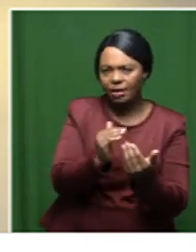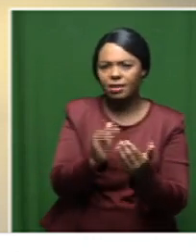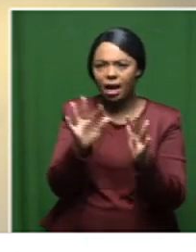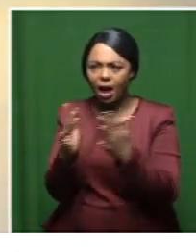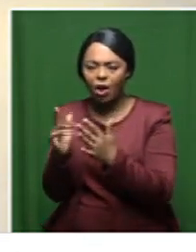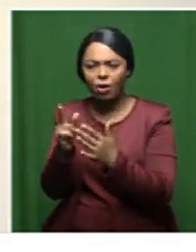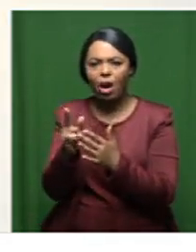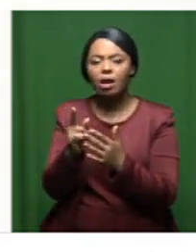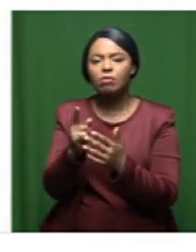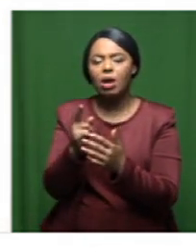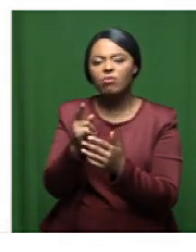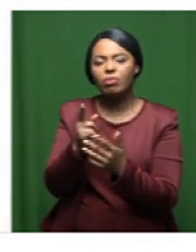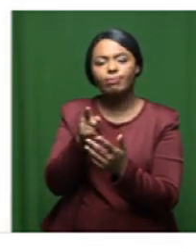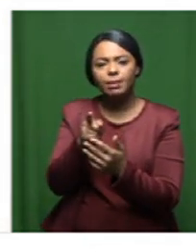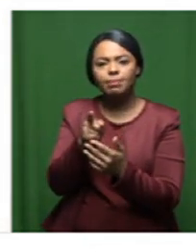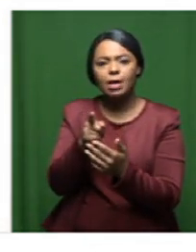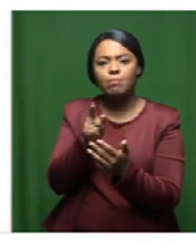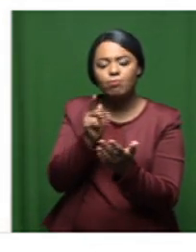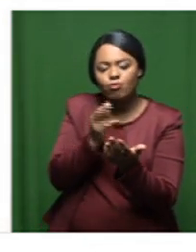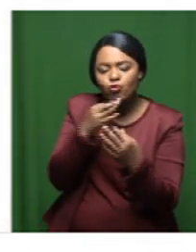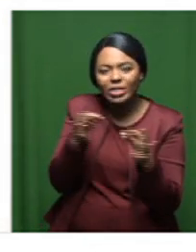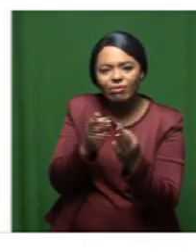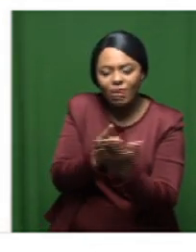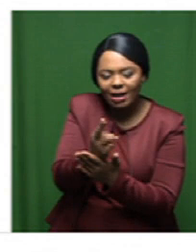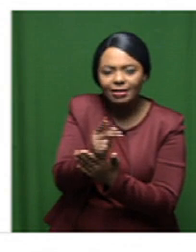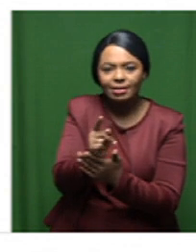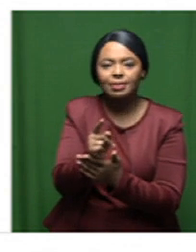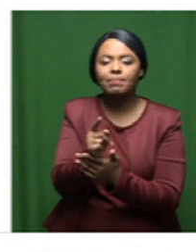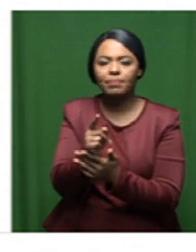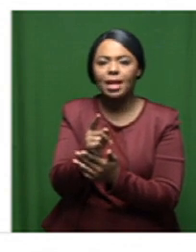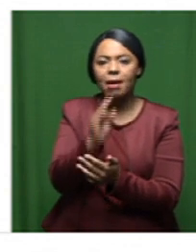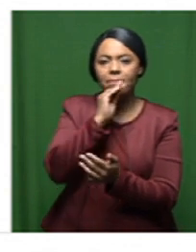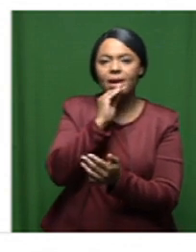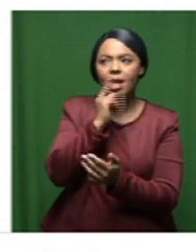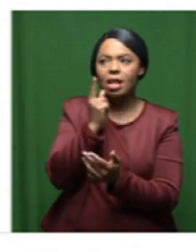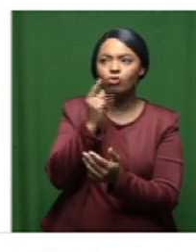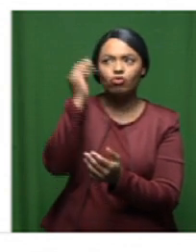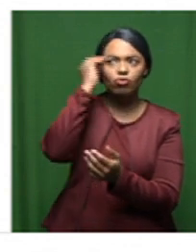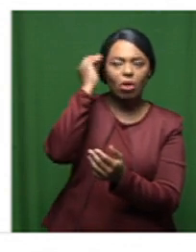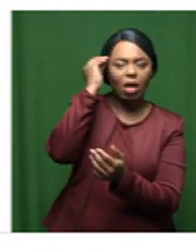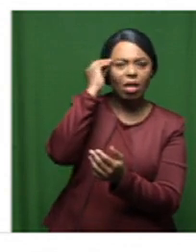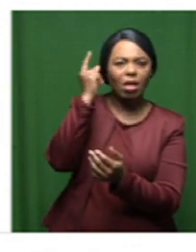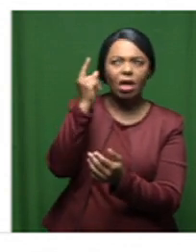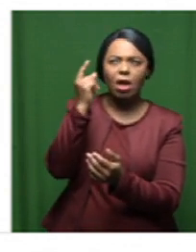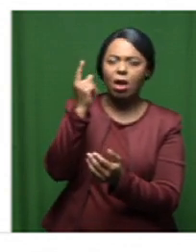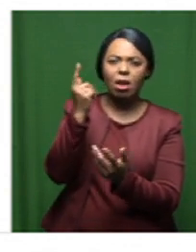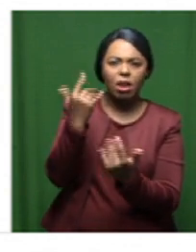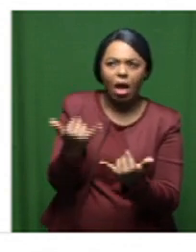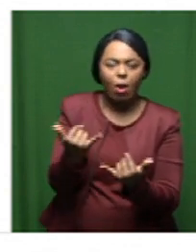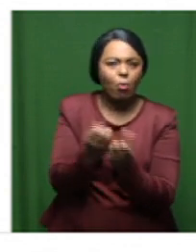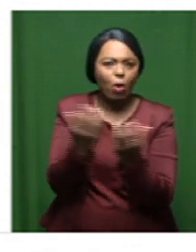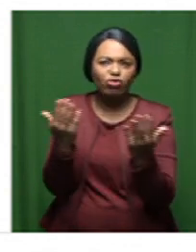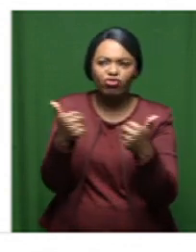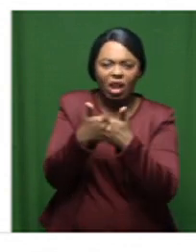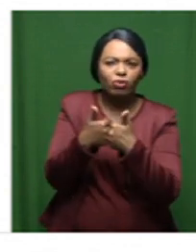rights, was surprisingly not as strong as we would have imagined. And I think there are a lot of challenges there. And